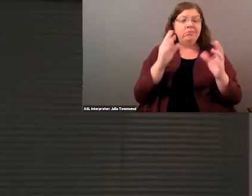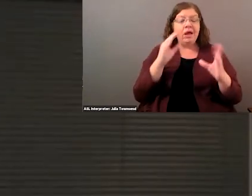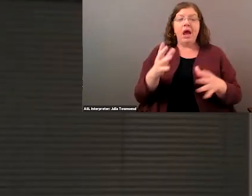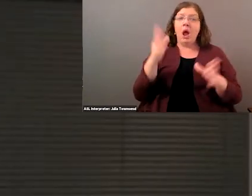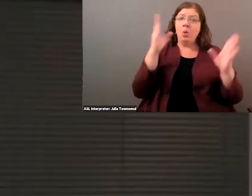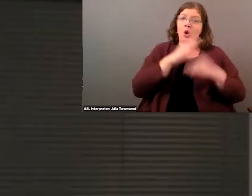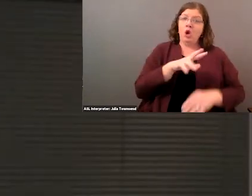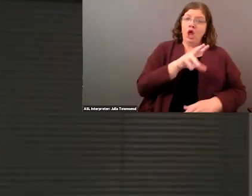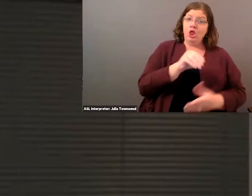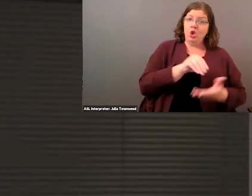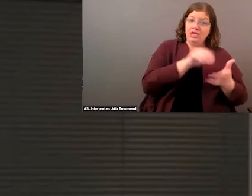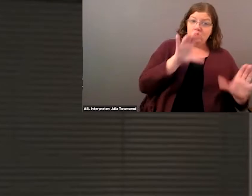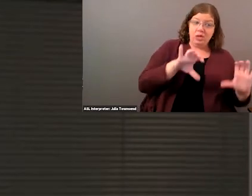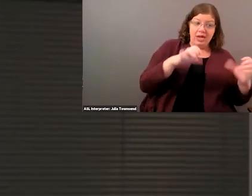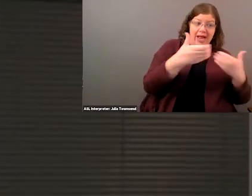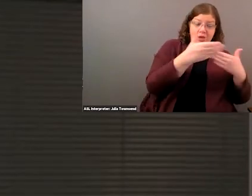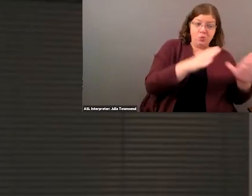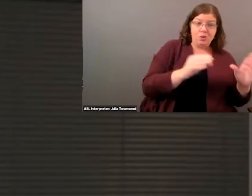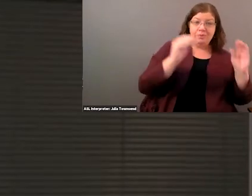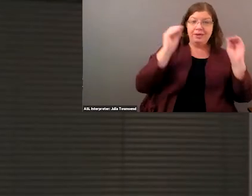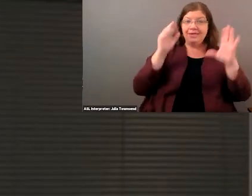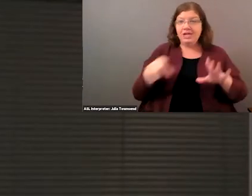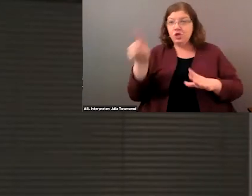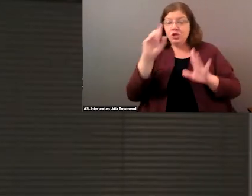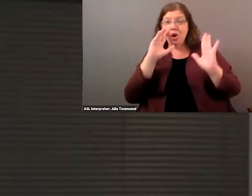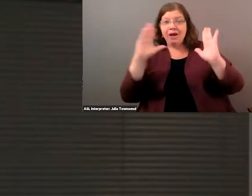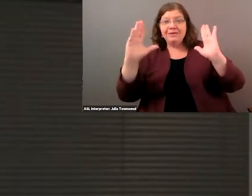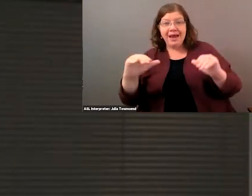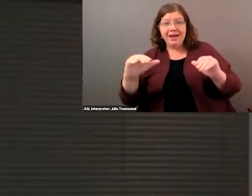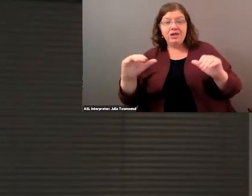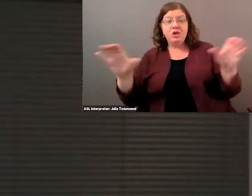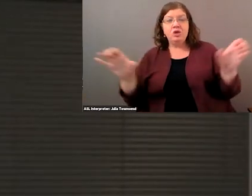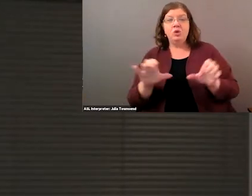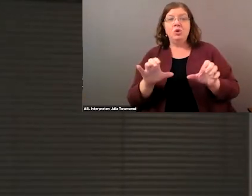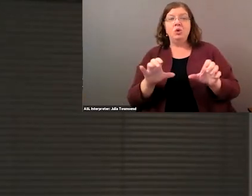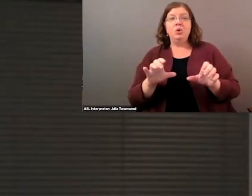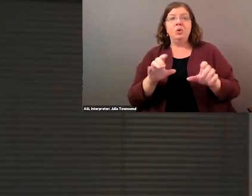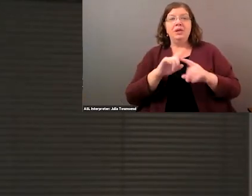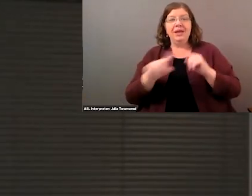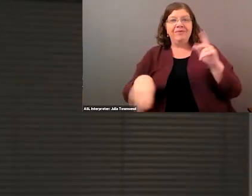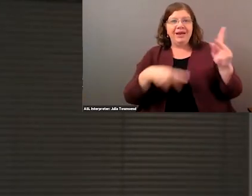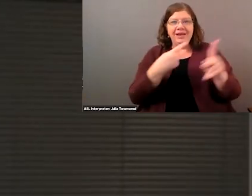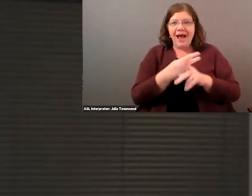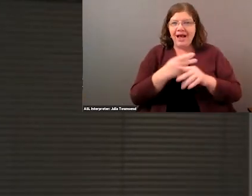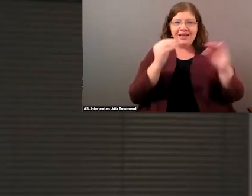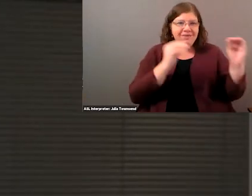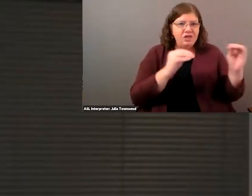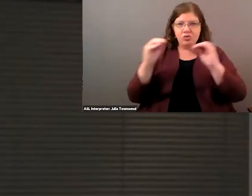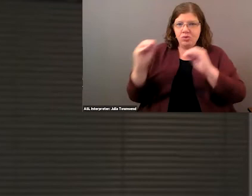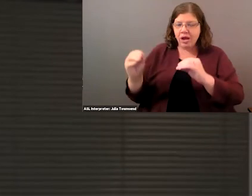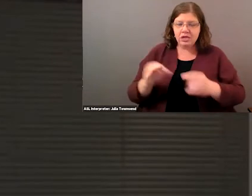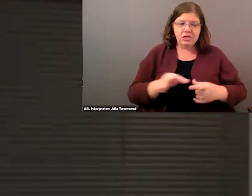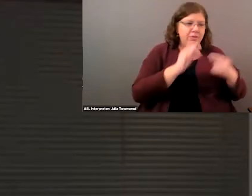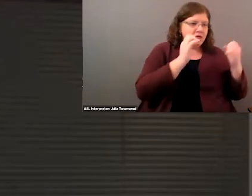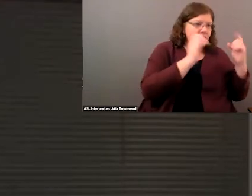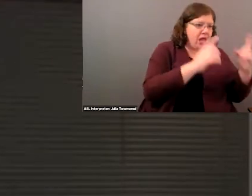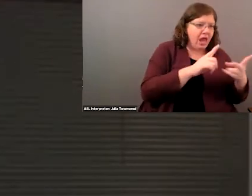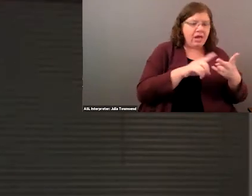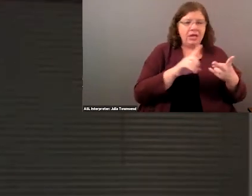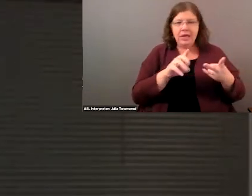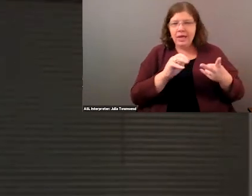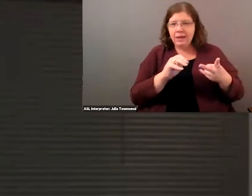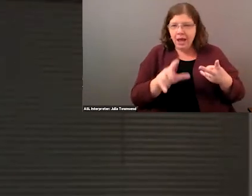differentiated instruction. They have special ed, they have EMLs. So thank you for bringing that, putting that